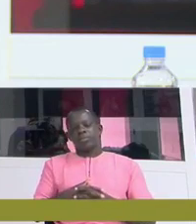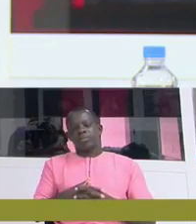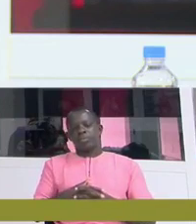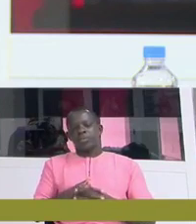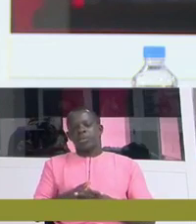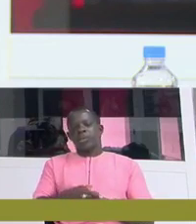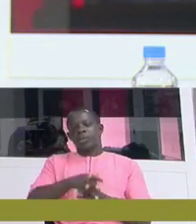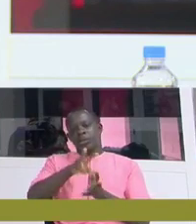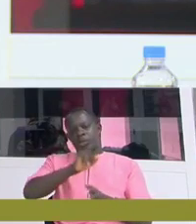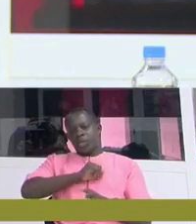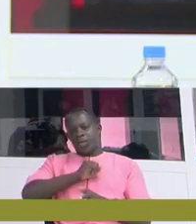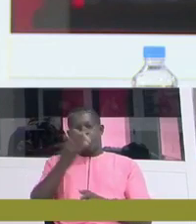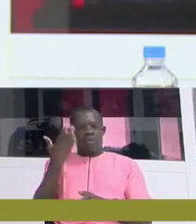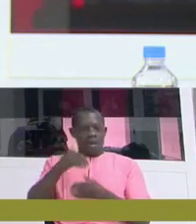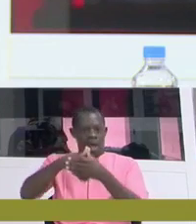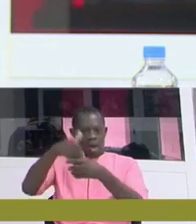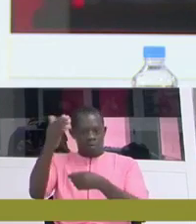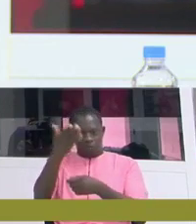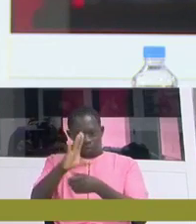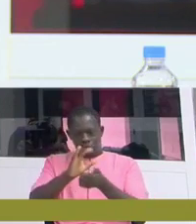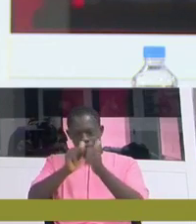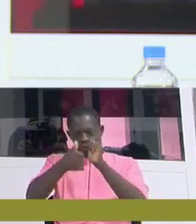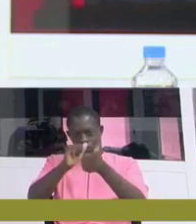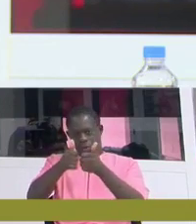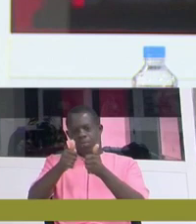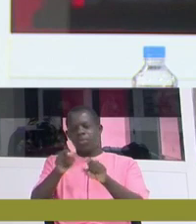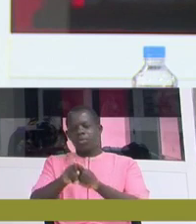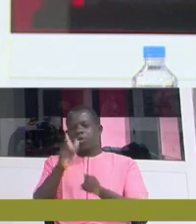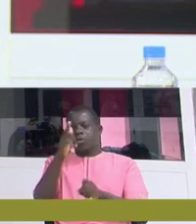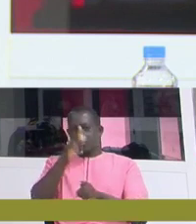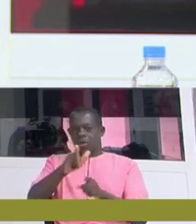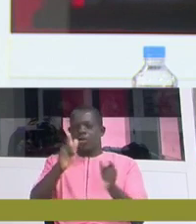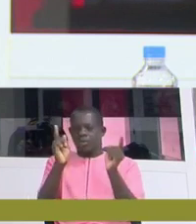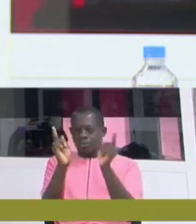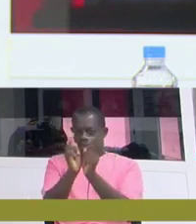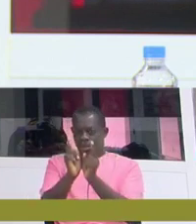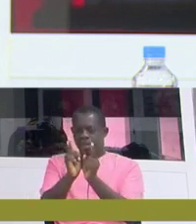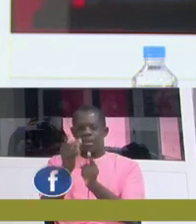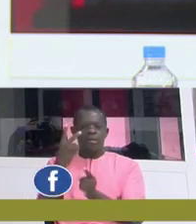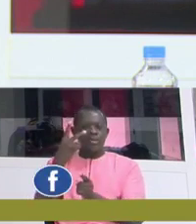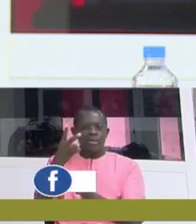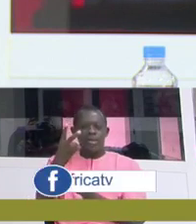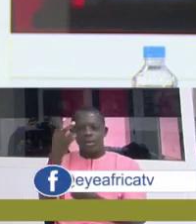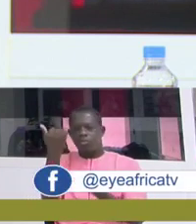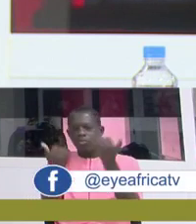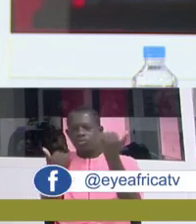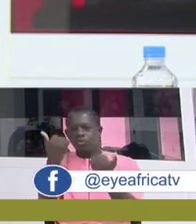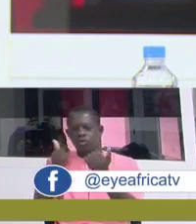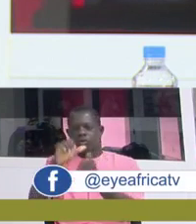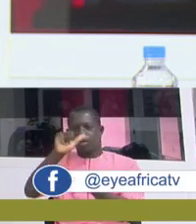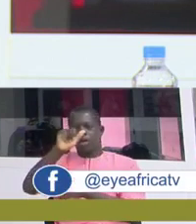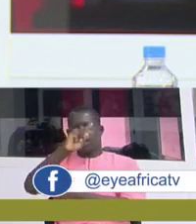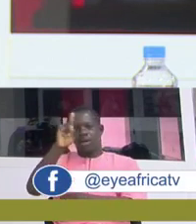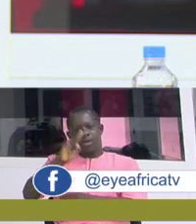out and I saw Assis pickup parked by the side of the